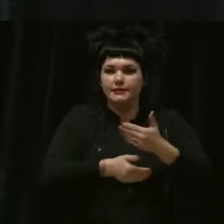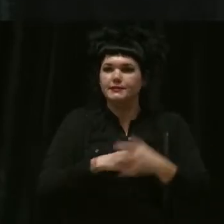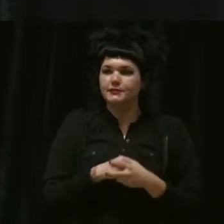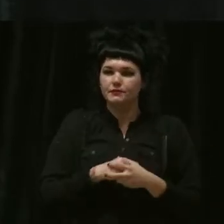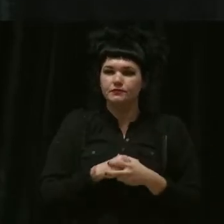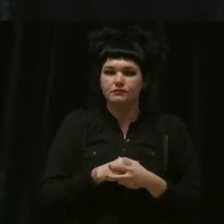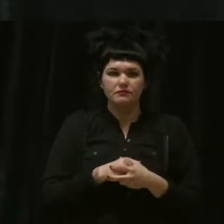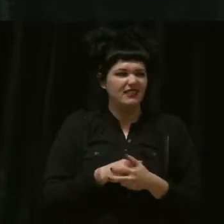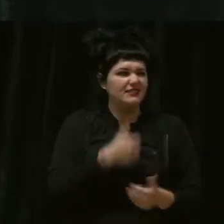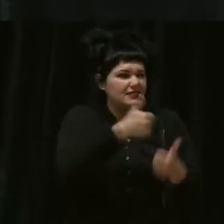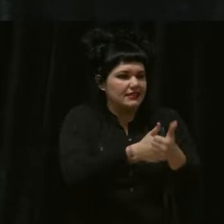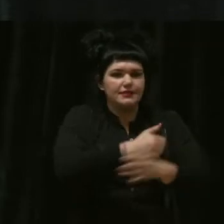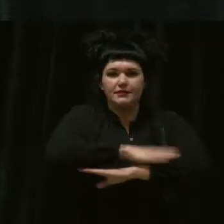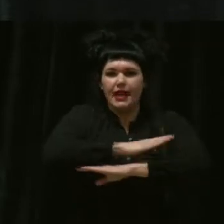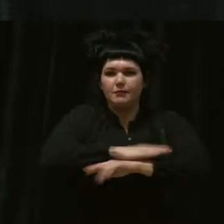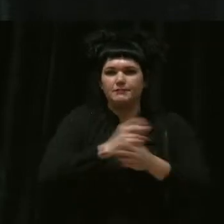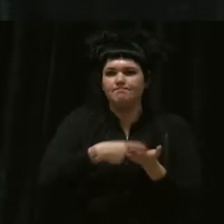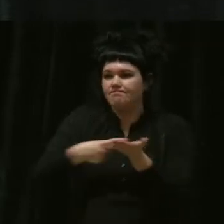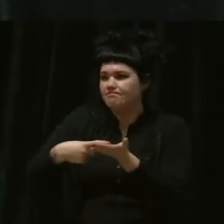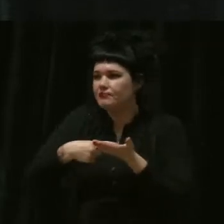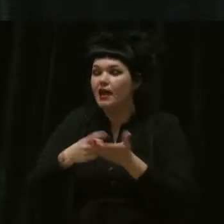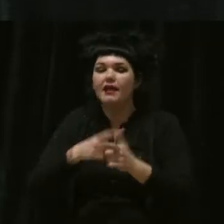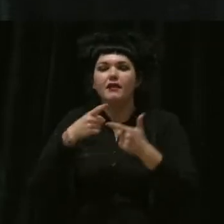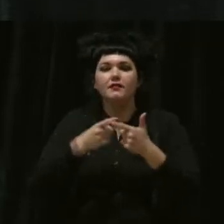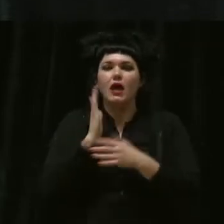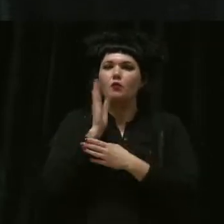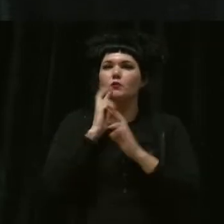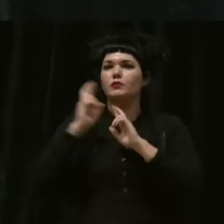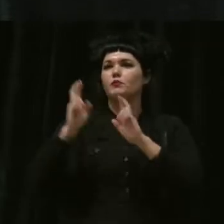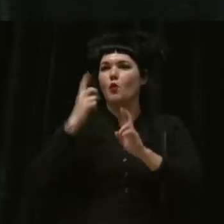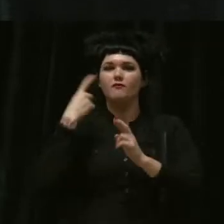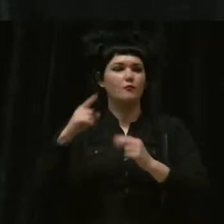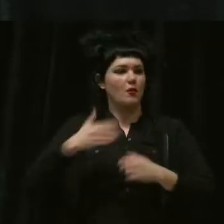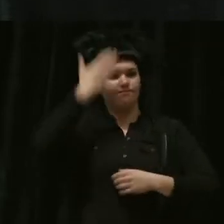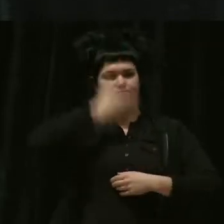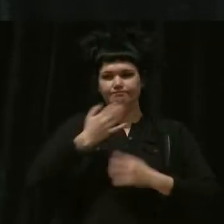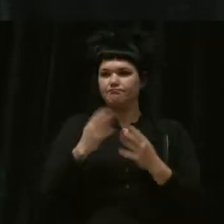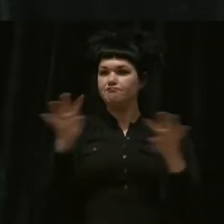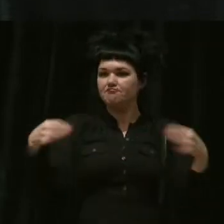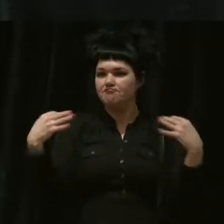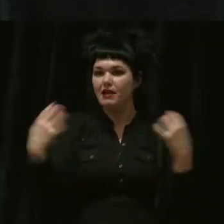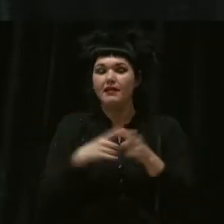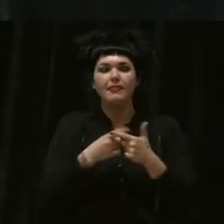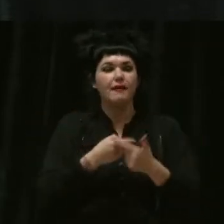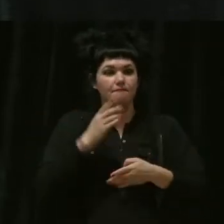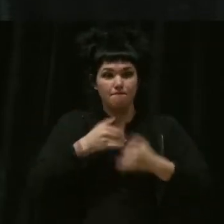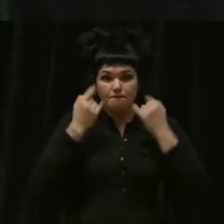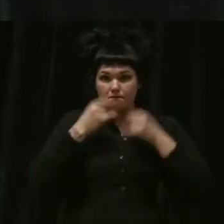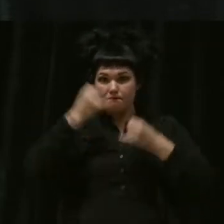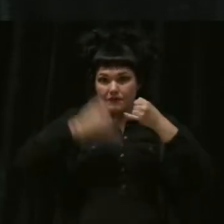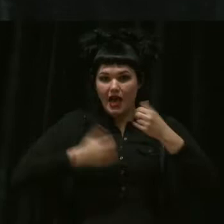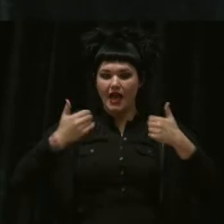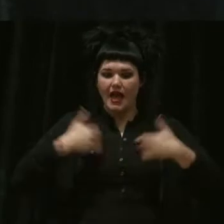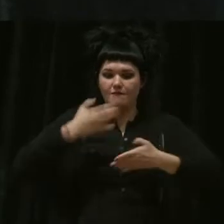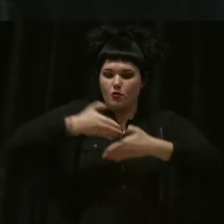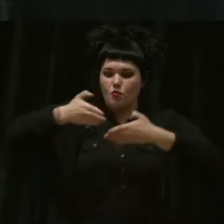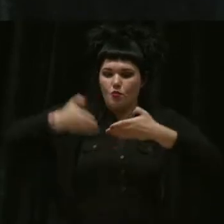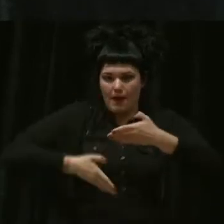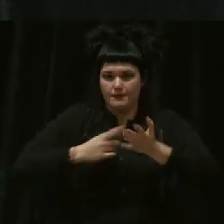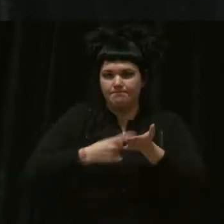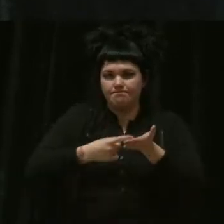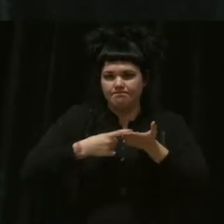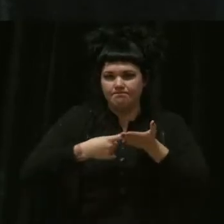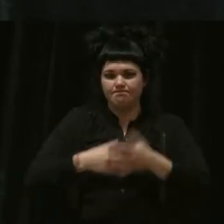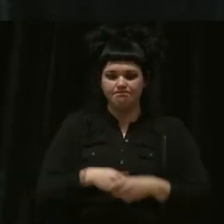at your tables, and then we'll share some of that out. And then finally, we'll have a wrap-up session, okay?